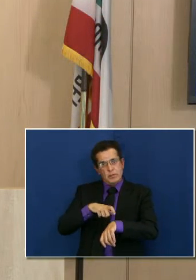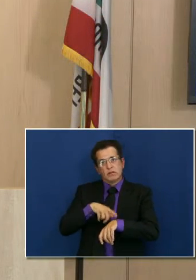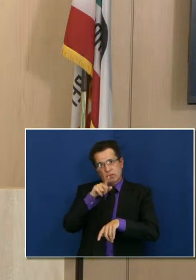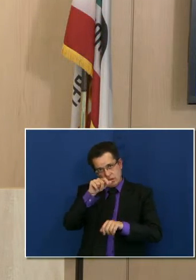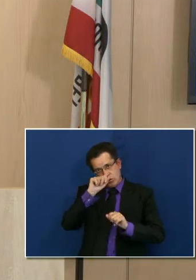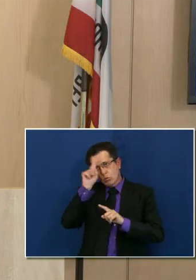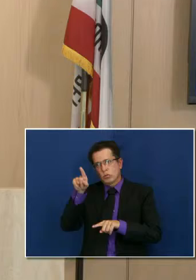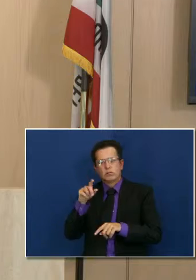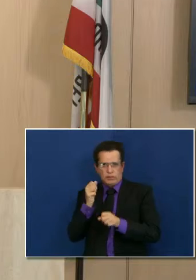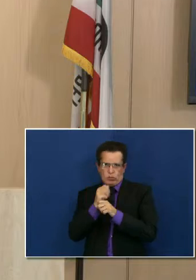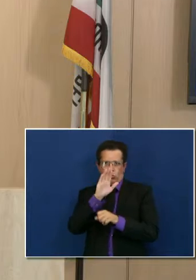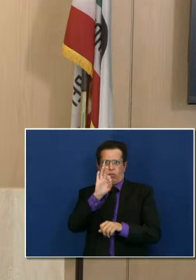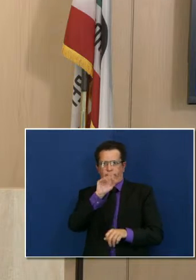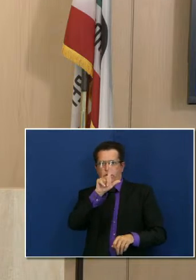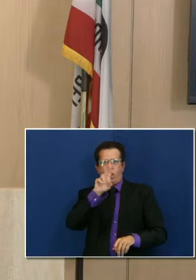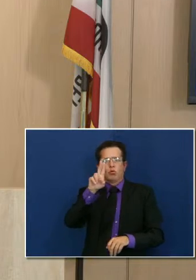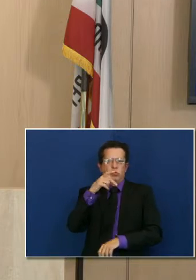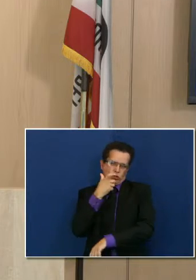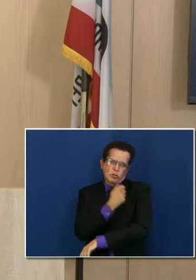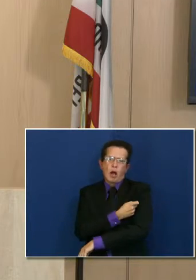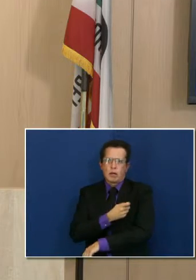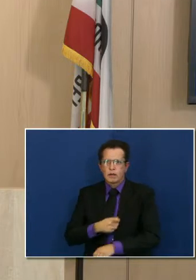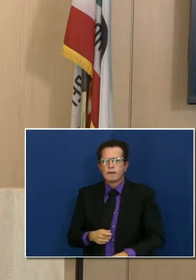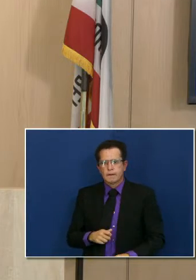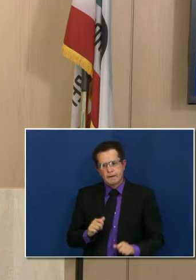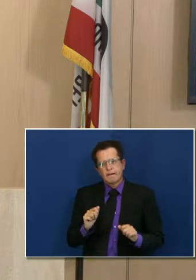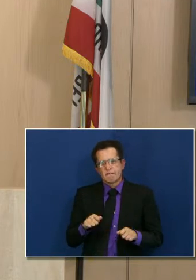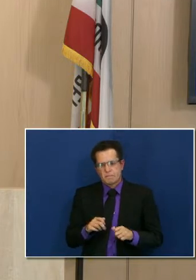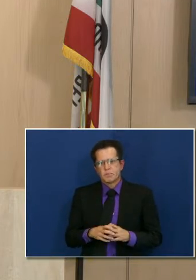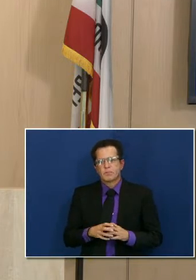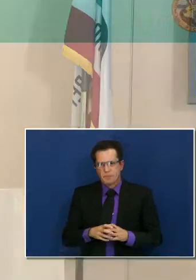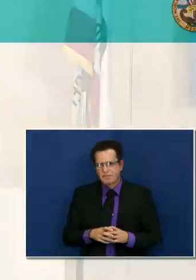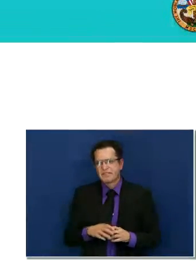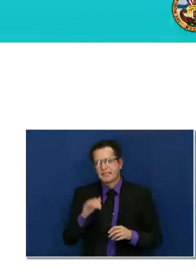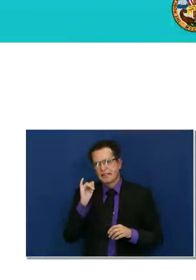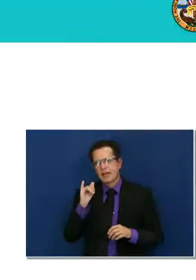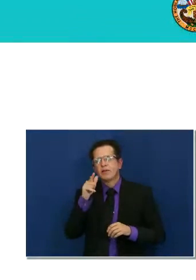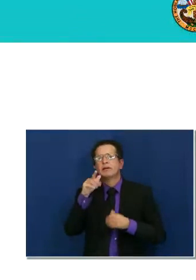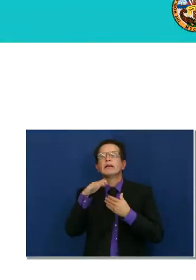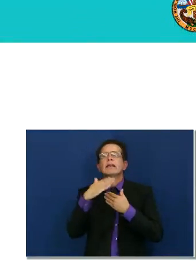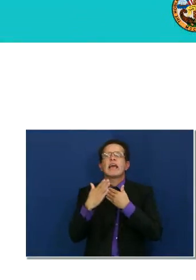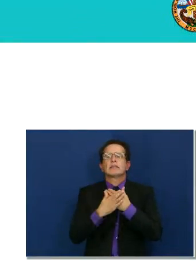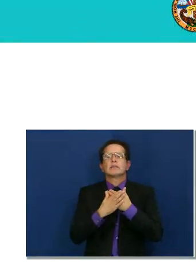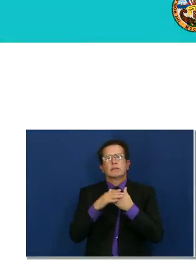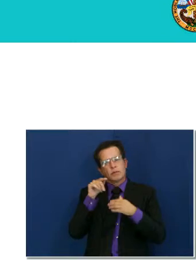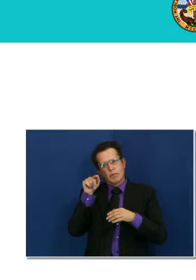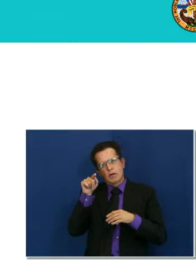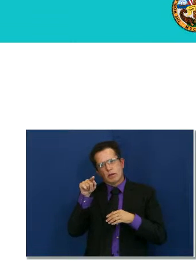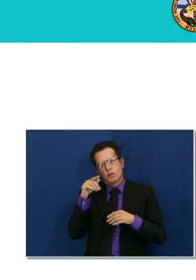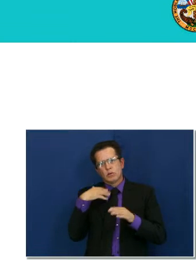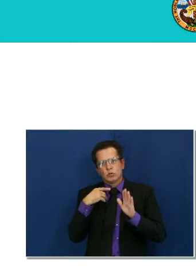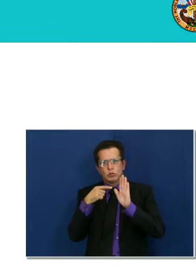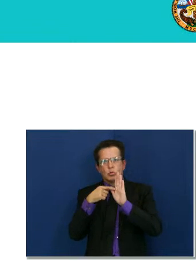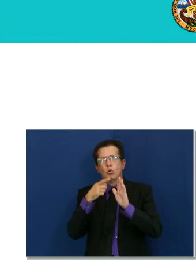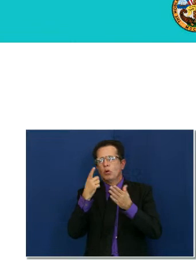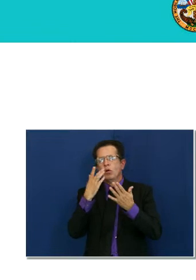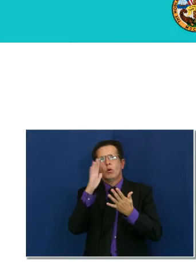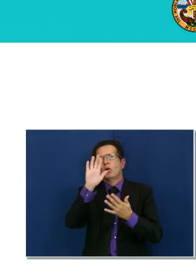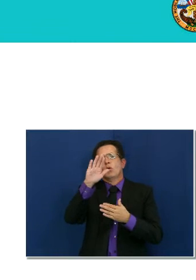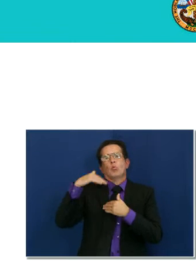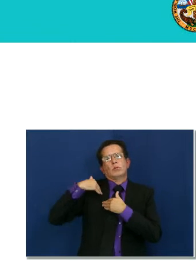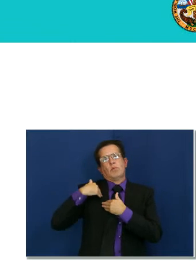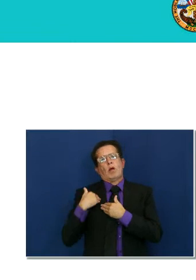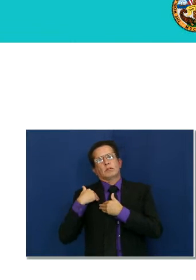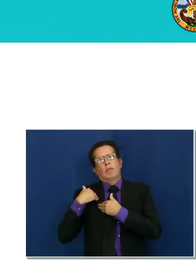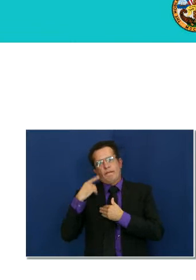flu shot. Now, in the next slide, just want to provide some additional information and clarification about the roles and